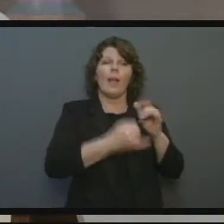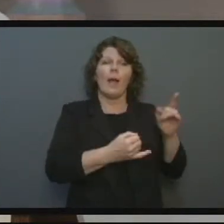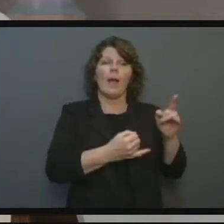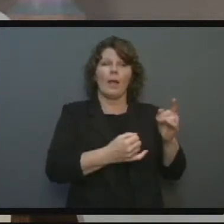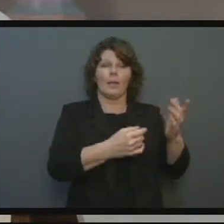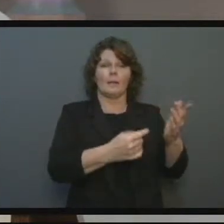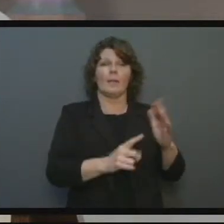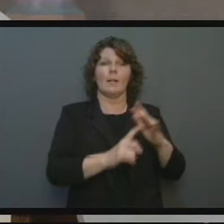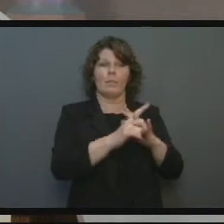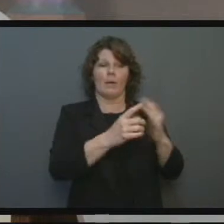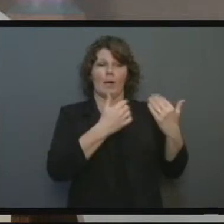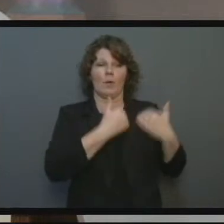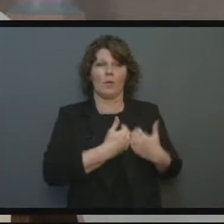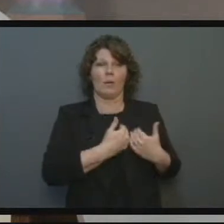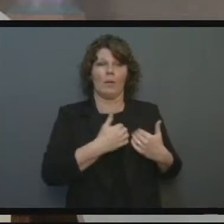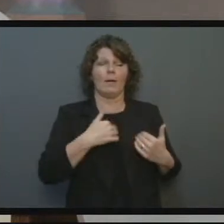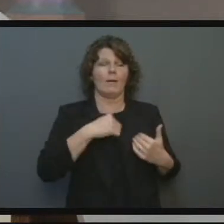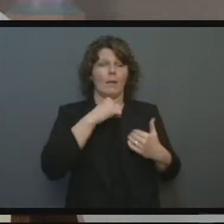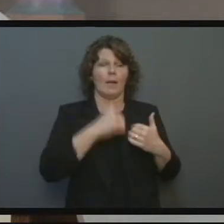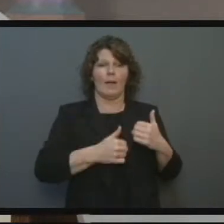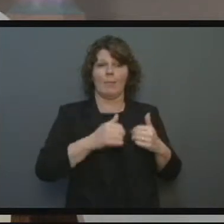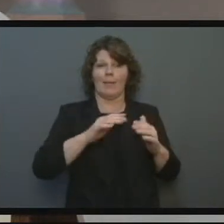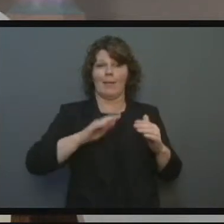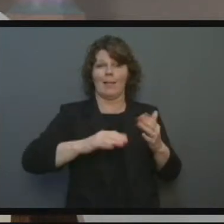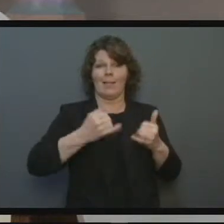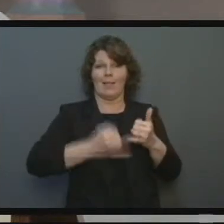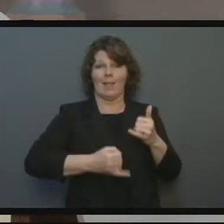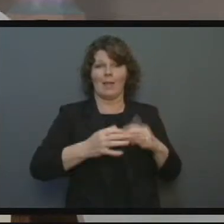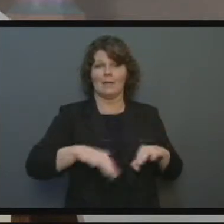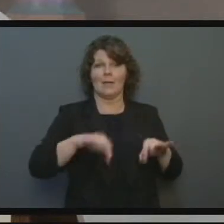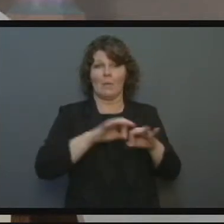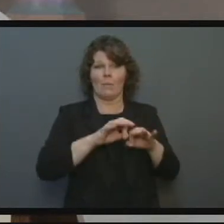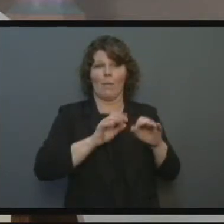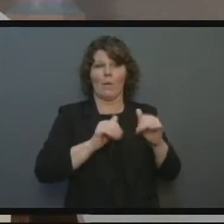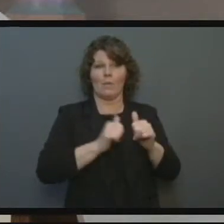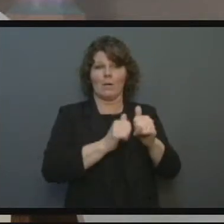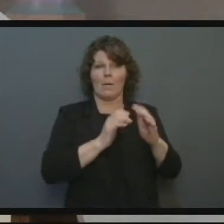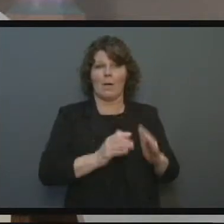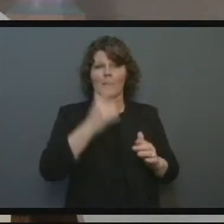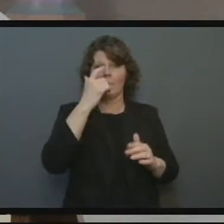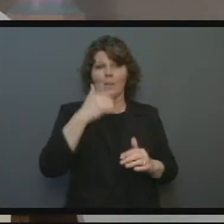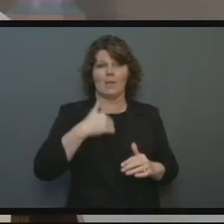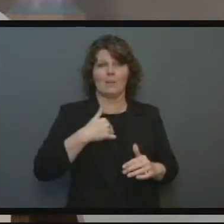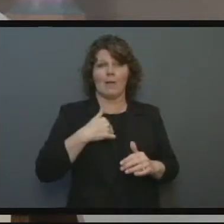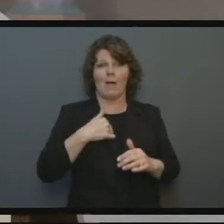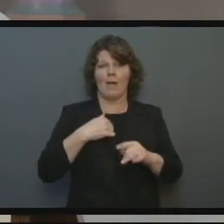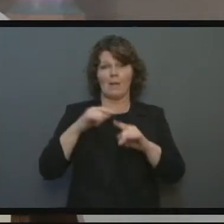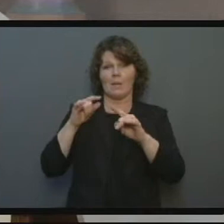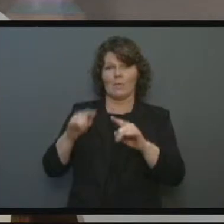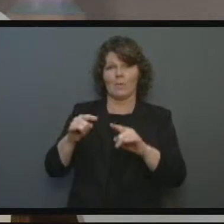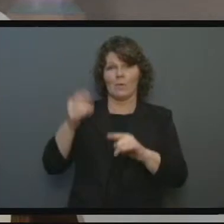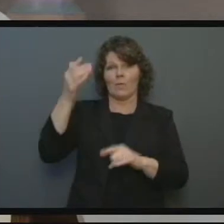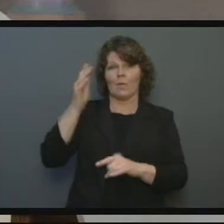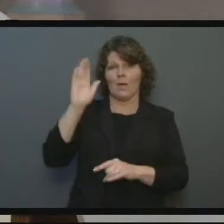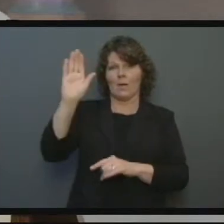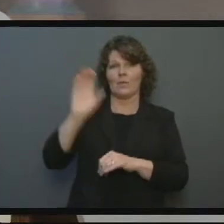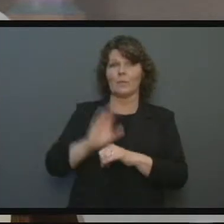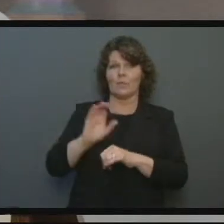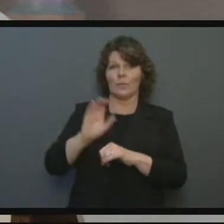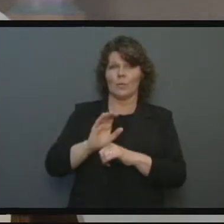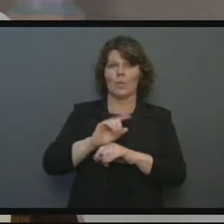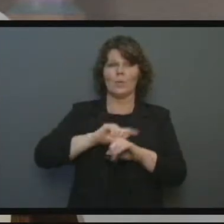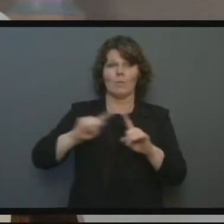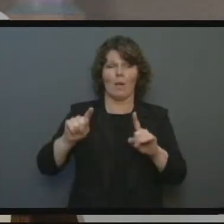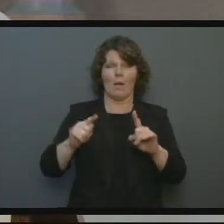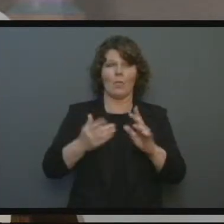me. For I am the least of the apostles, unworthy to be called an apostle because I persecuted the church of God. But by